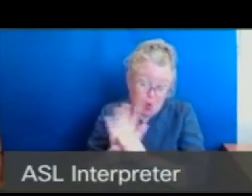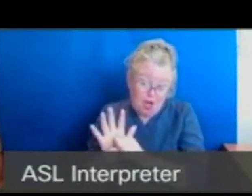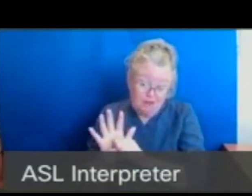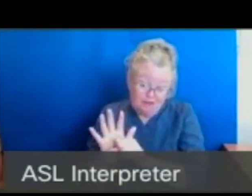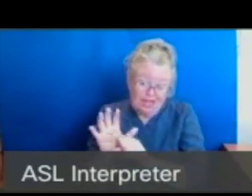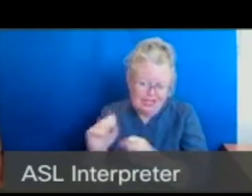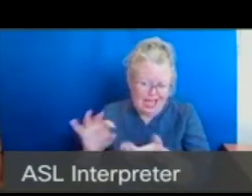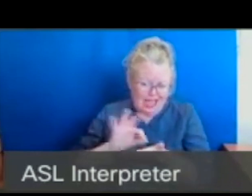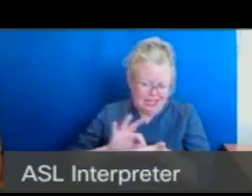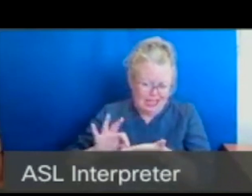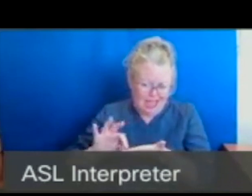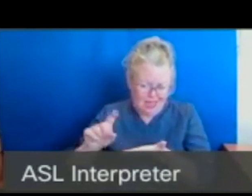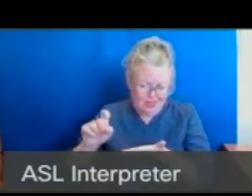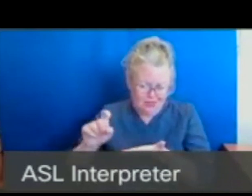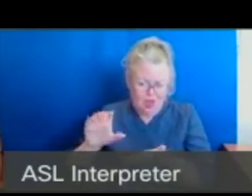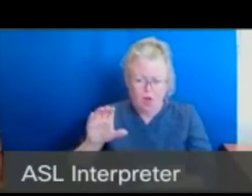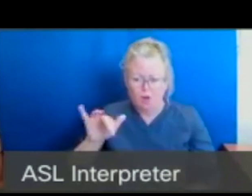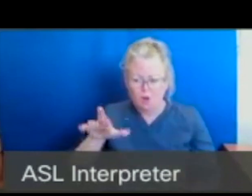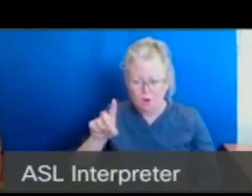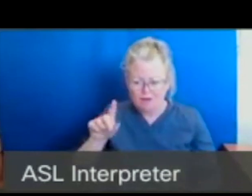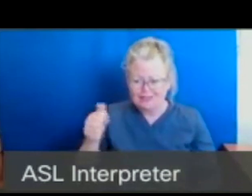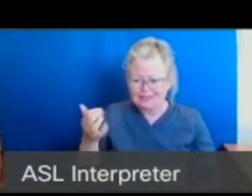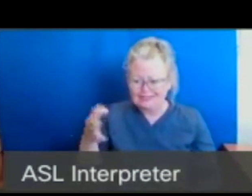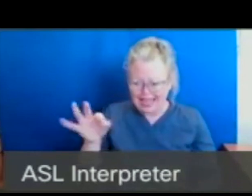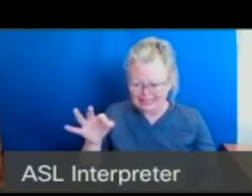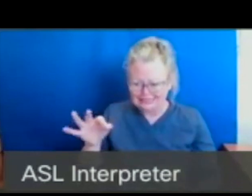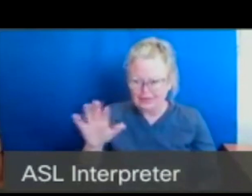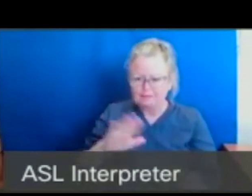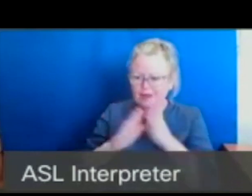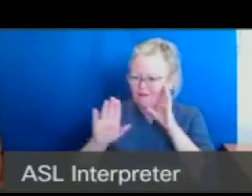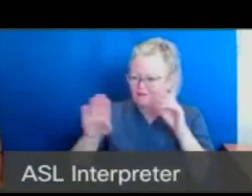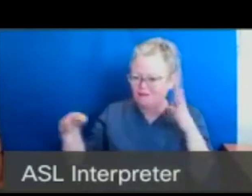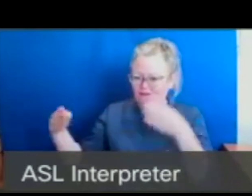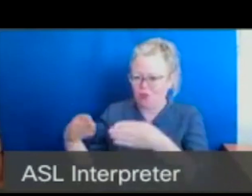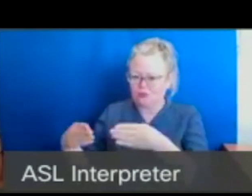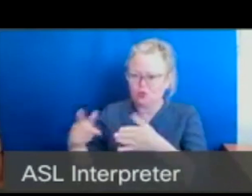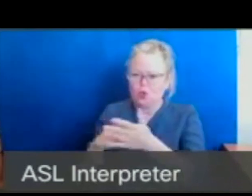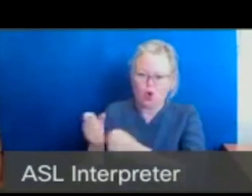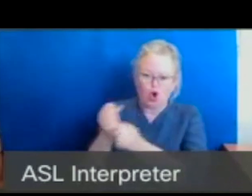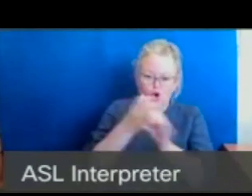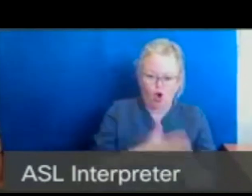could COVID-19 become the focus of